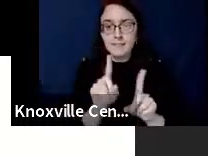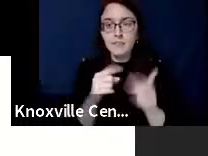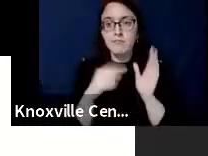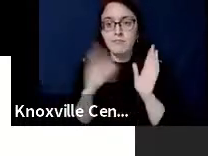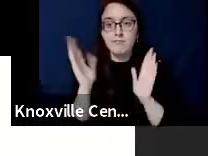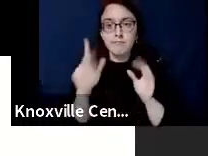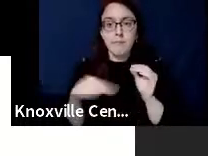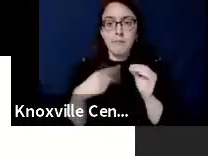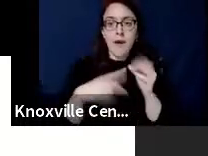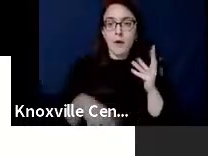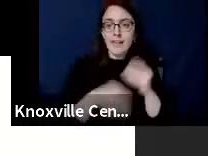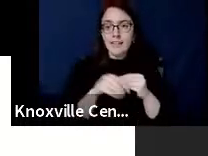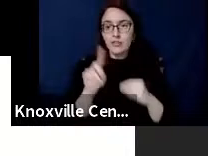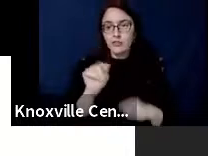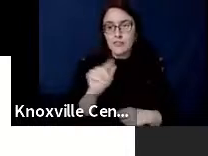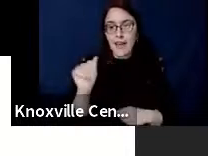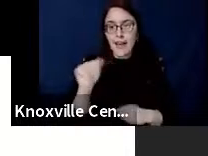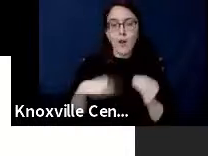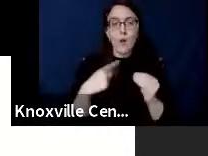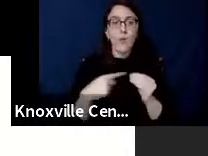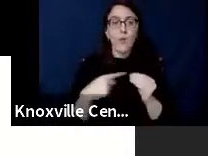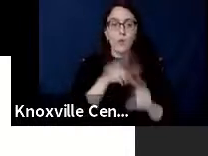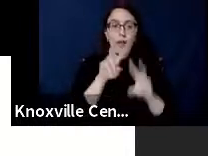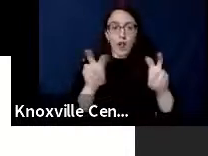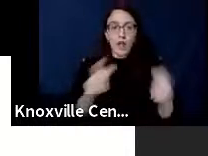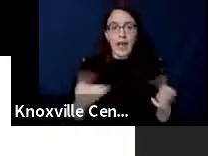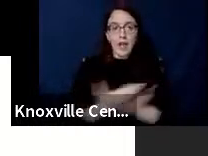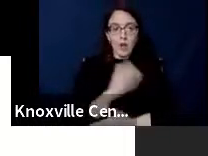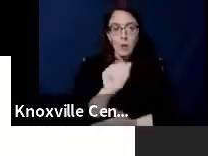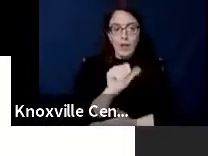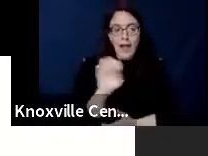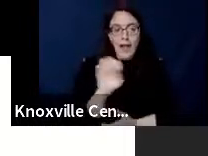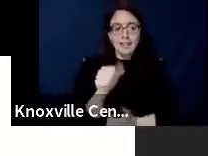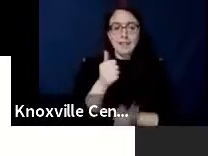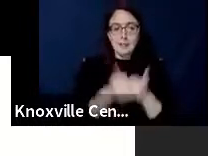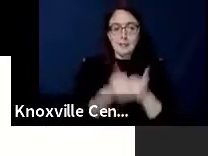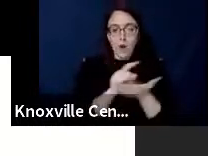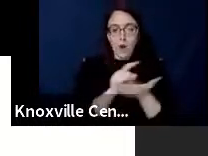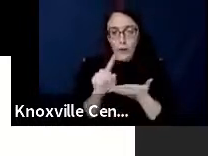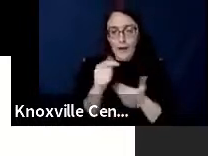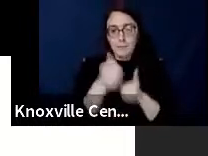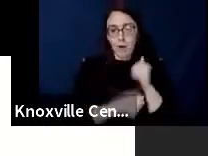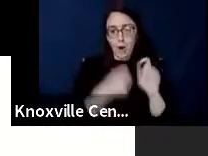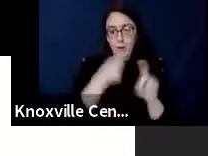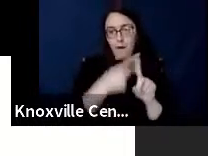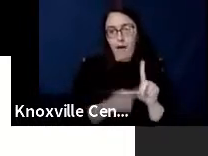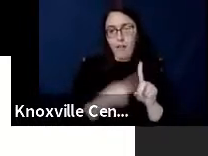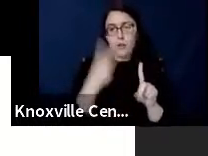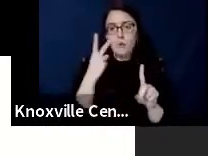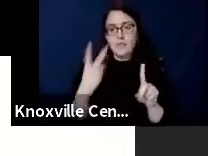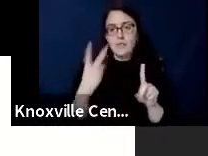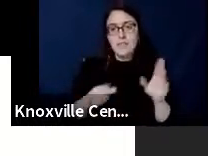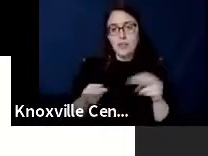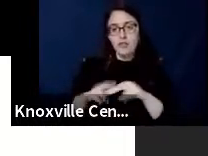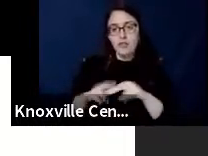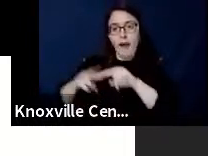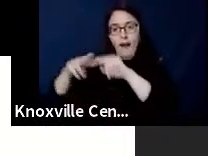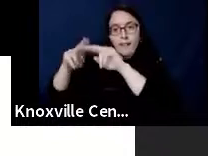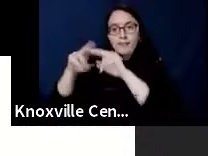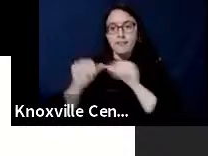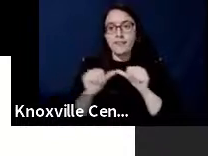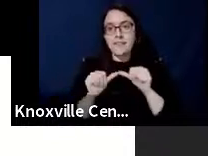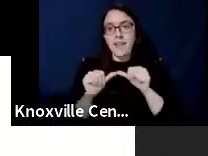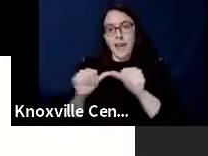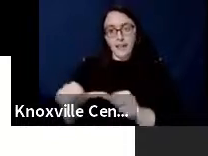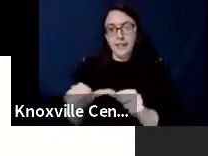data. So when we look at new cases by week and by month, you see the steady rise. There was